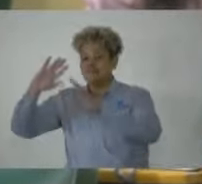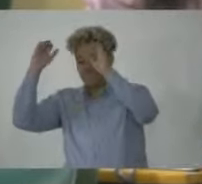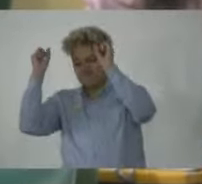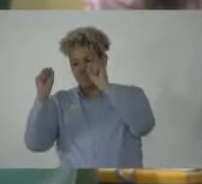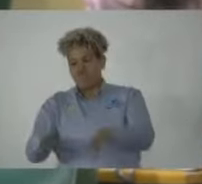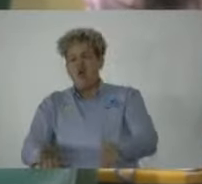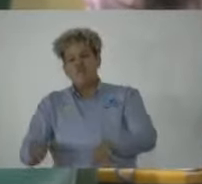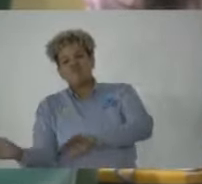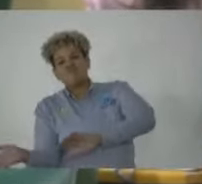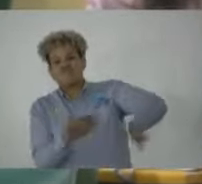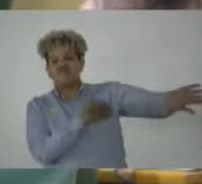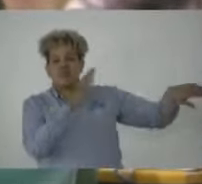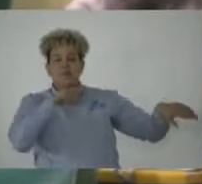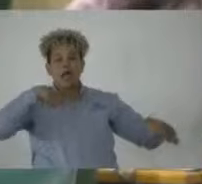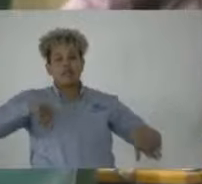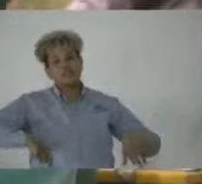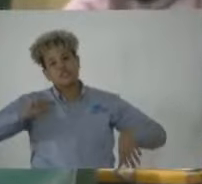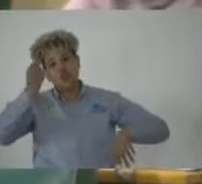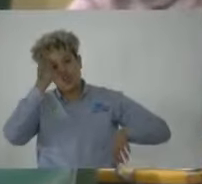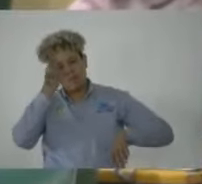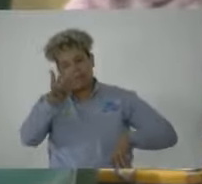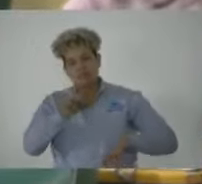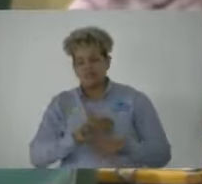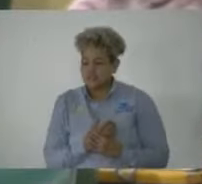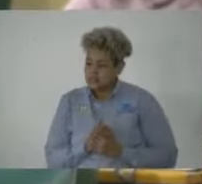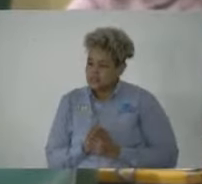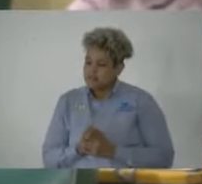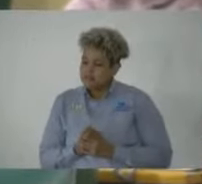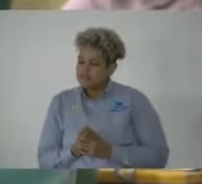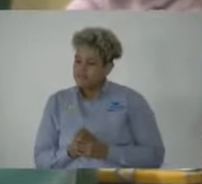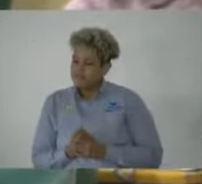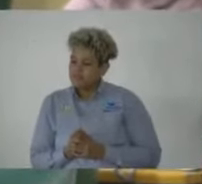Speaker, by this government.